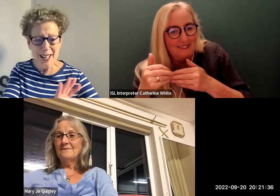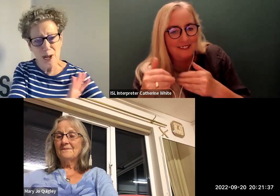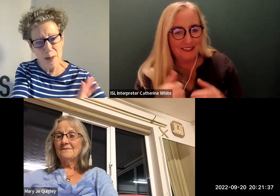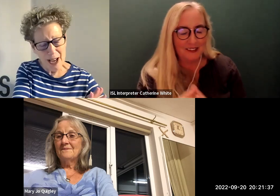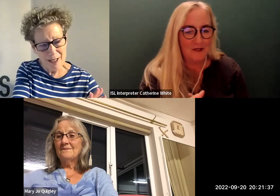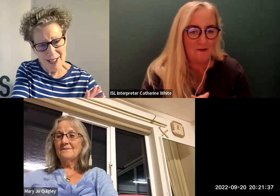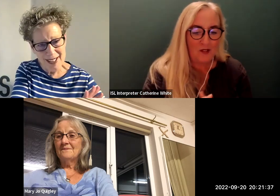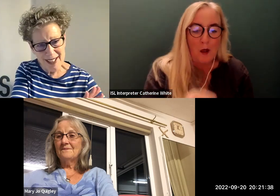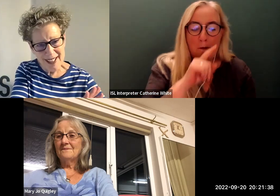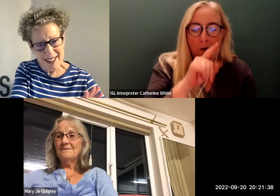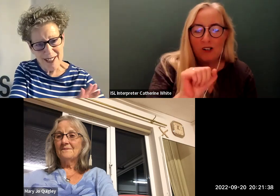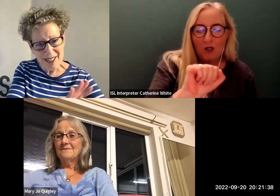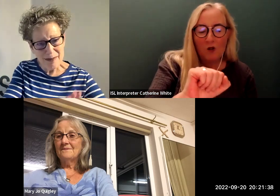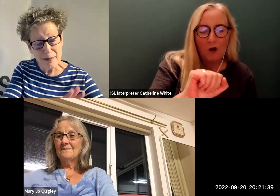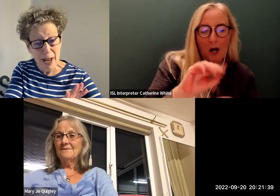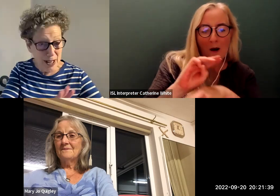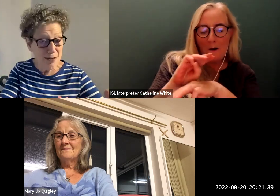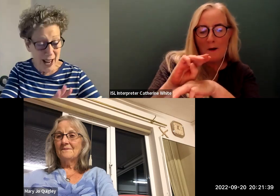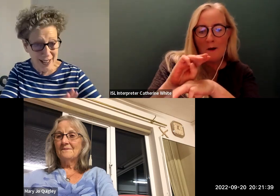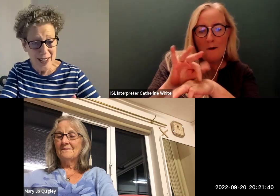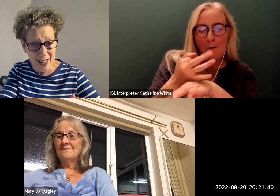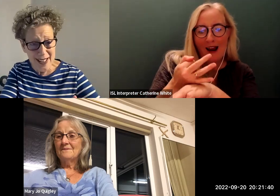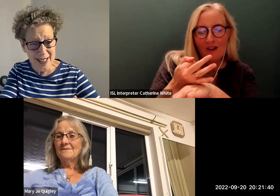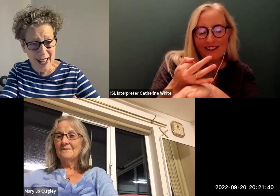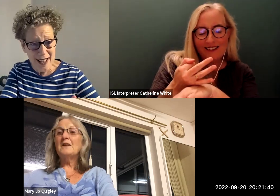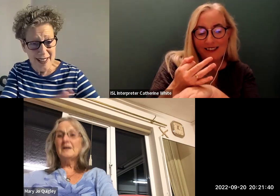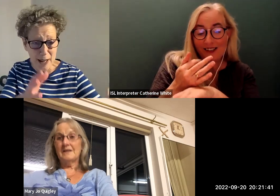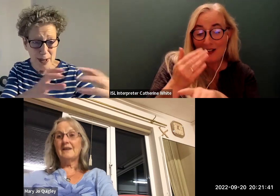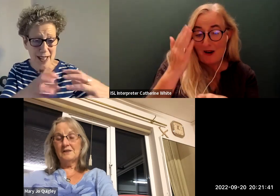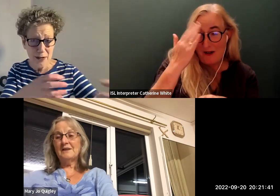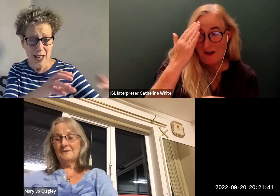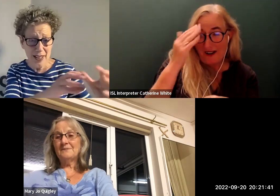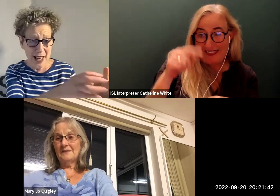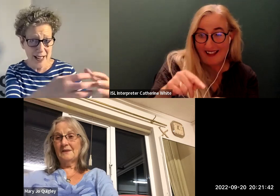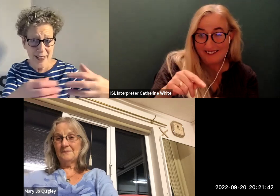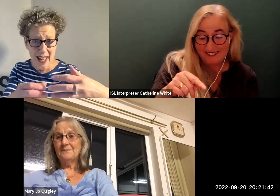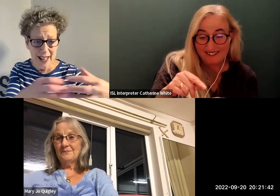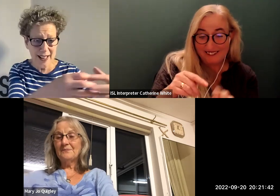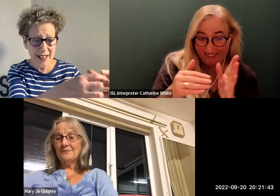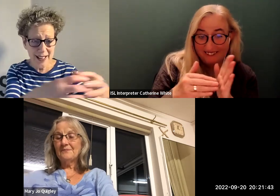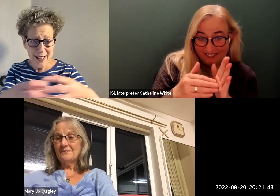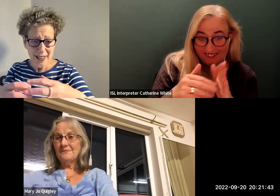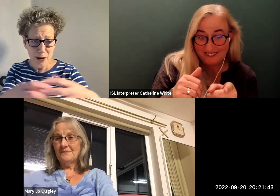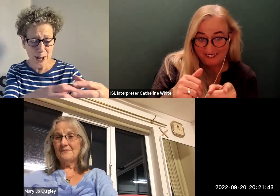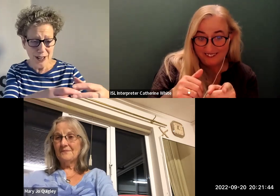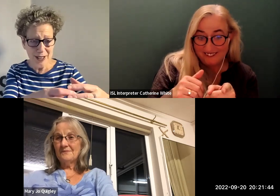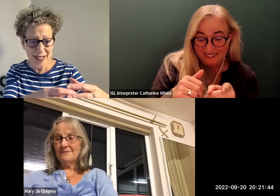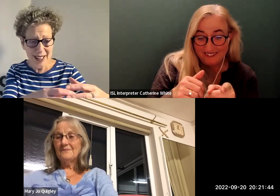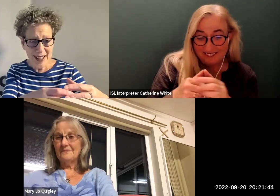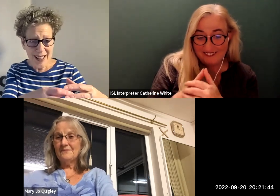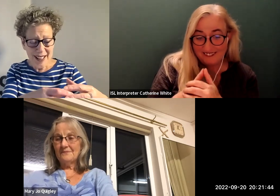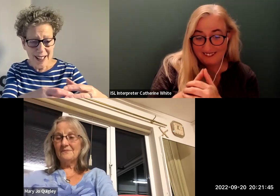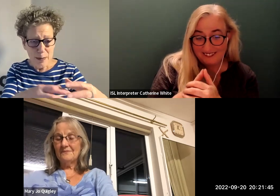way your parents maybe recognized that nice it was that, safer yeah, yeah. in their Mm,